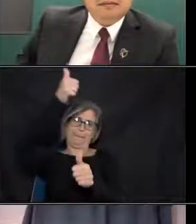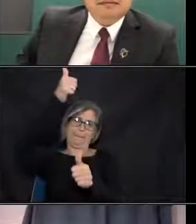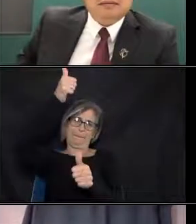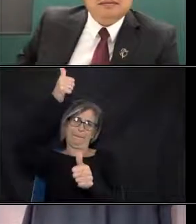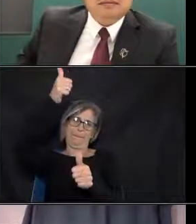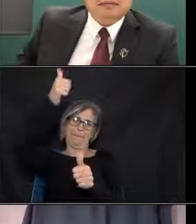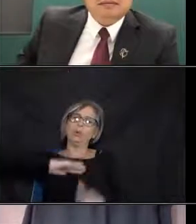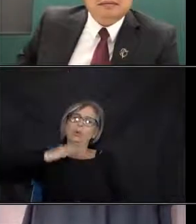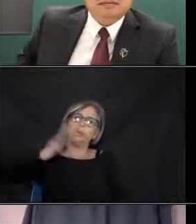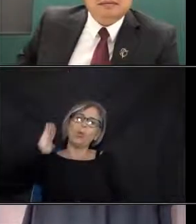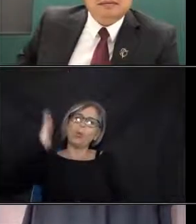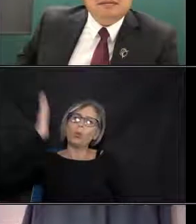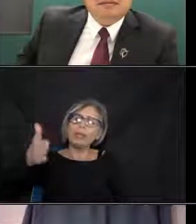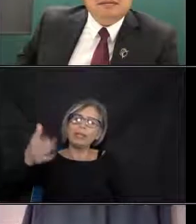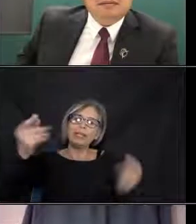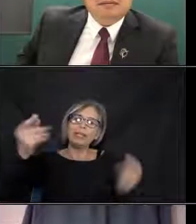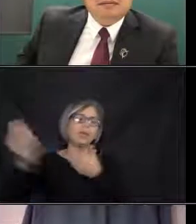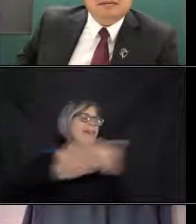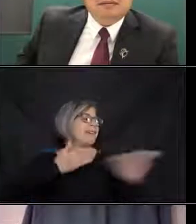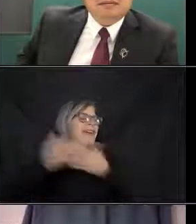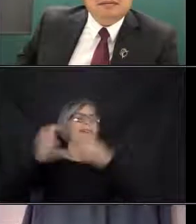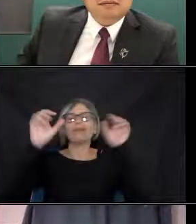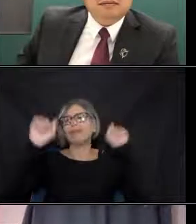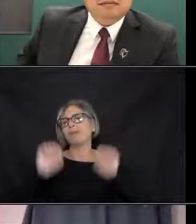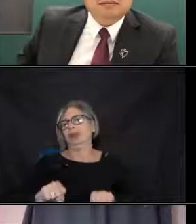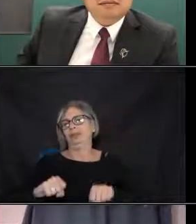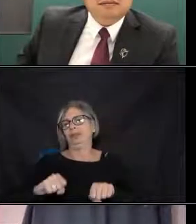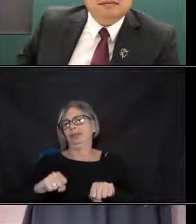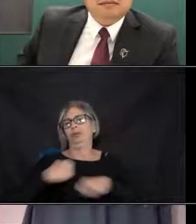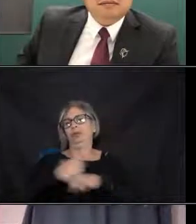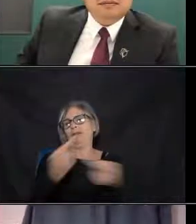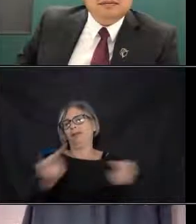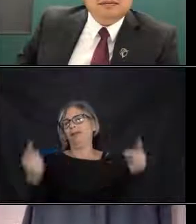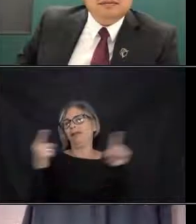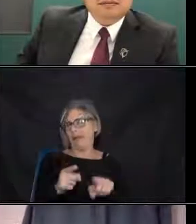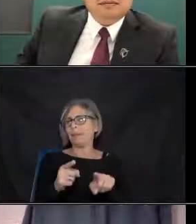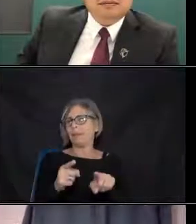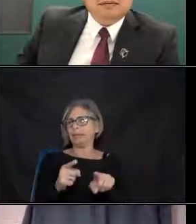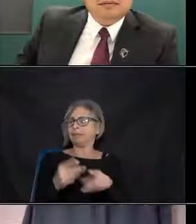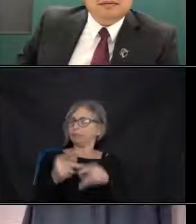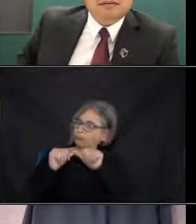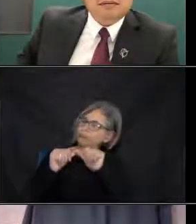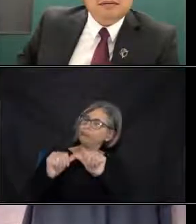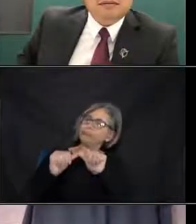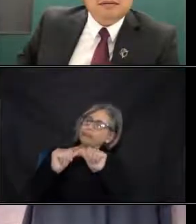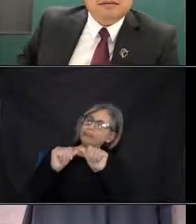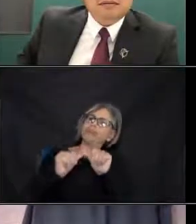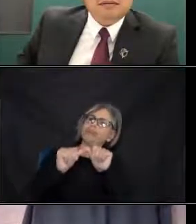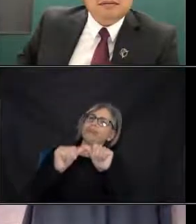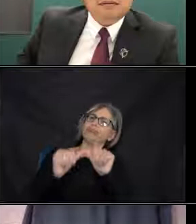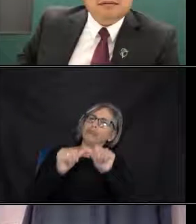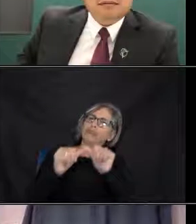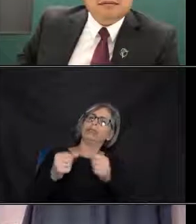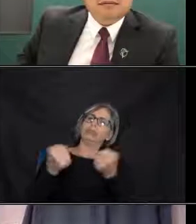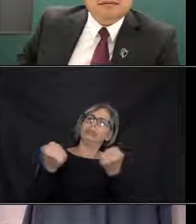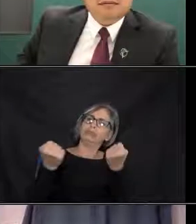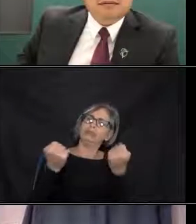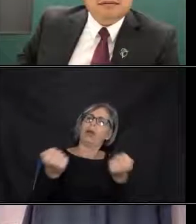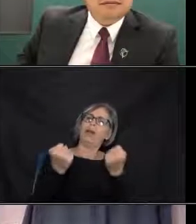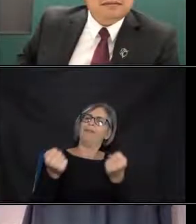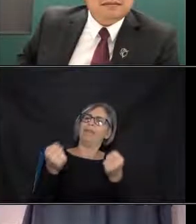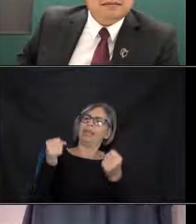kind of do anything and everything to make it happen and, you know, keep steering the ship in the right